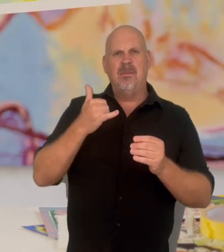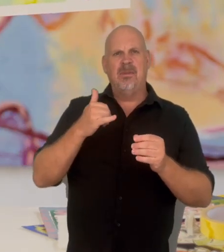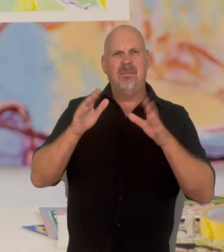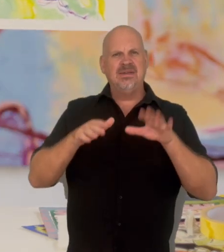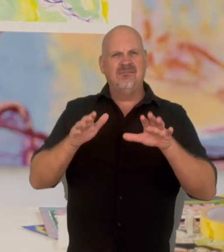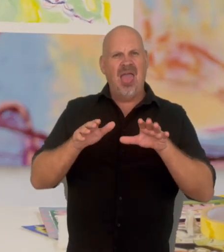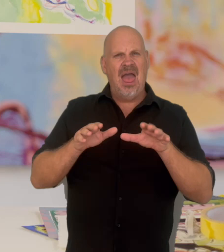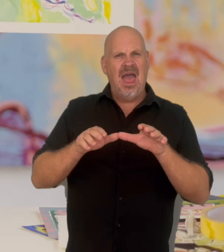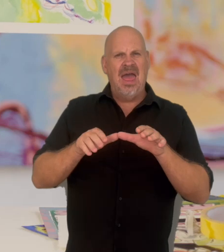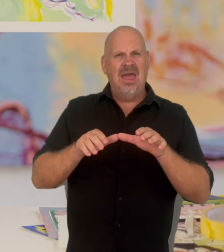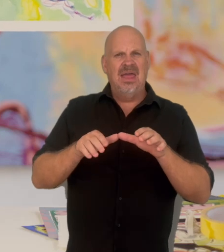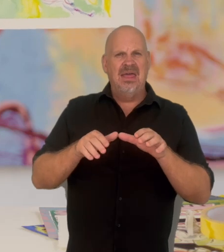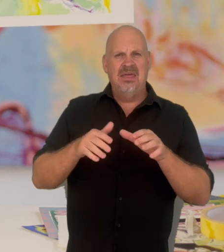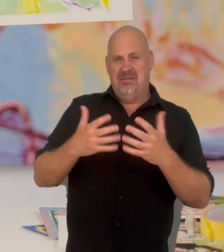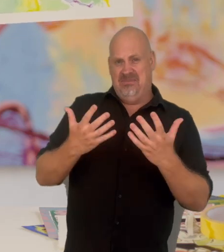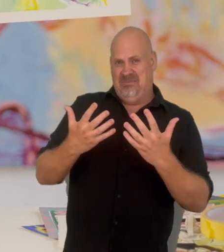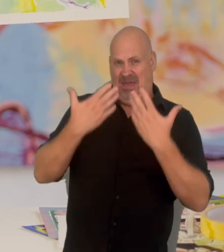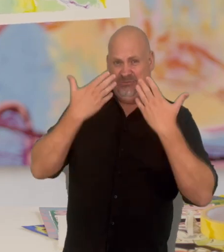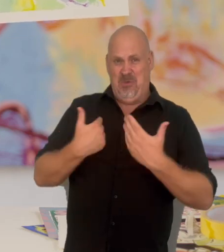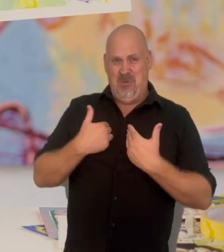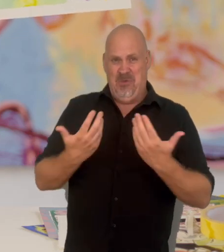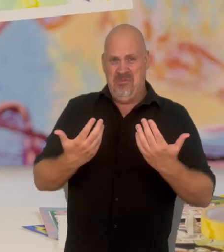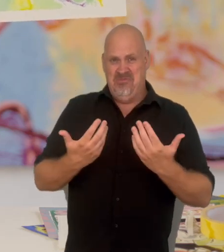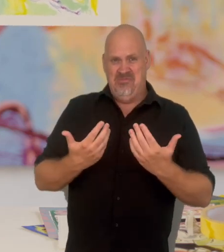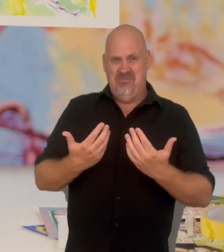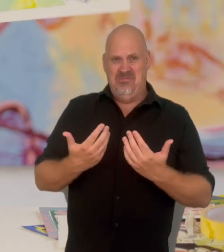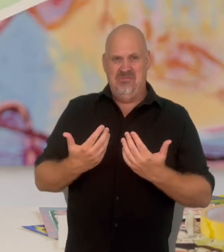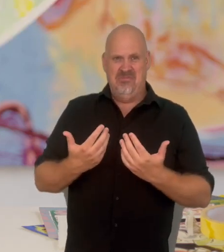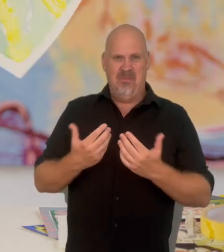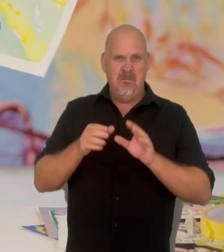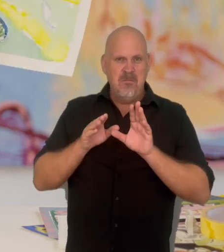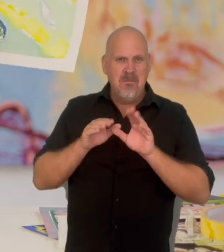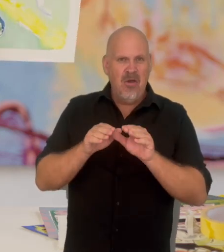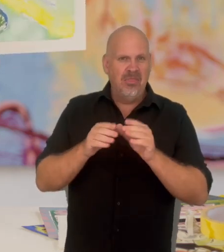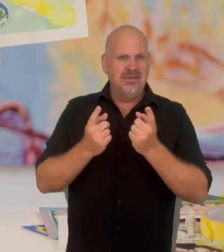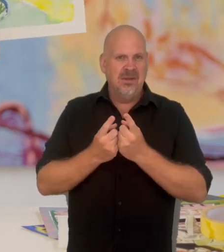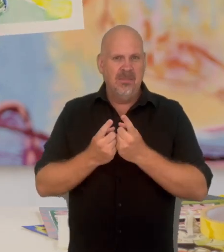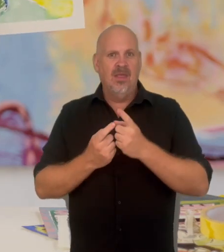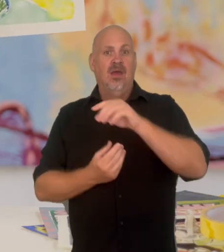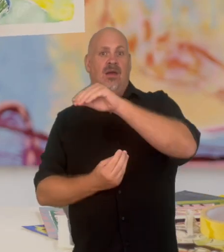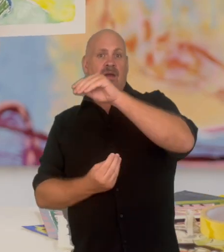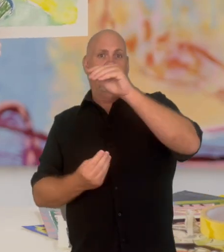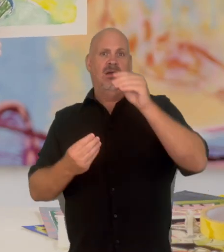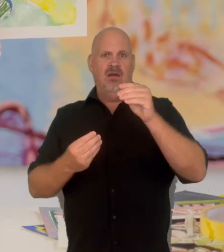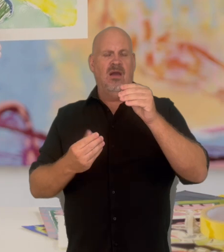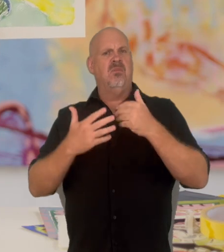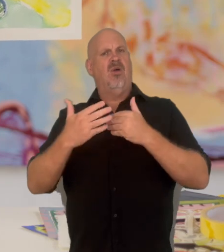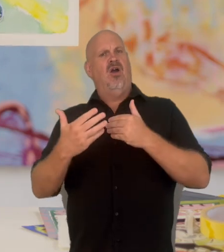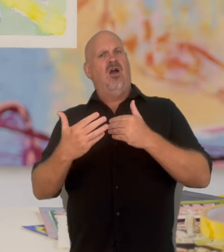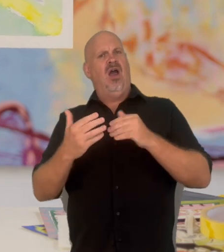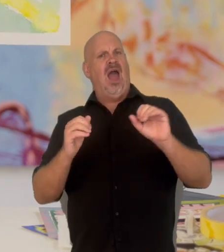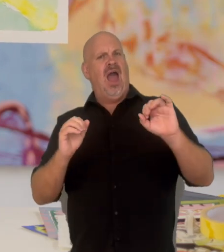butterfly or I don't know, a moth or something. Then we look here and it's